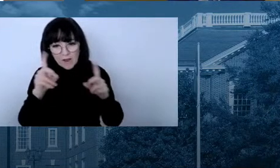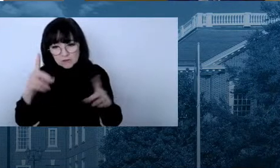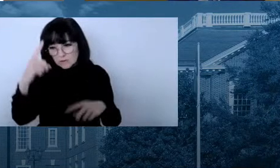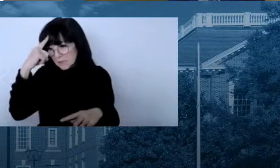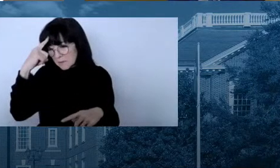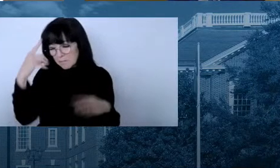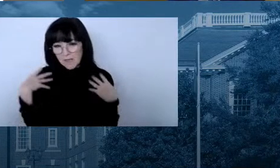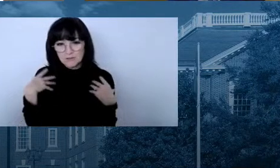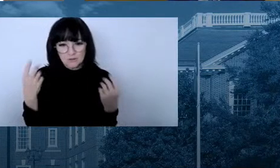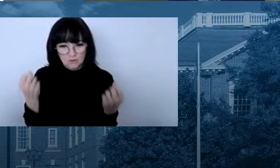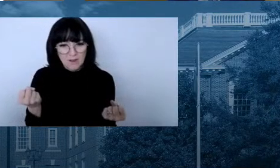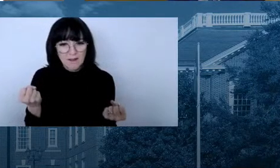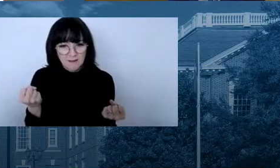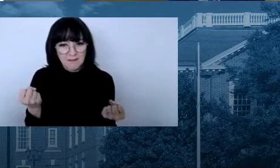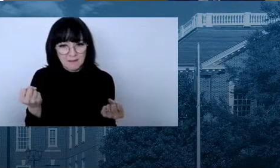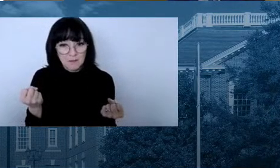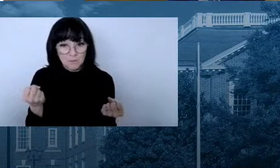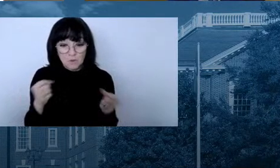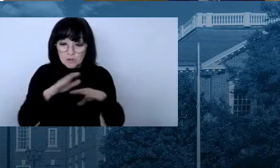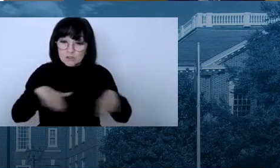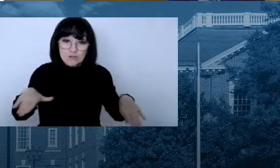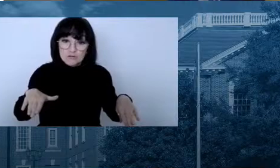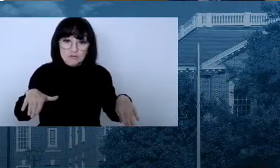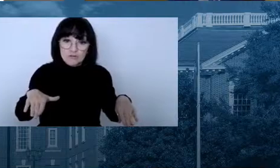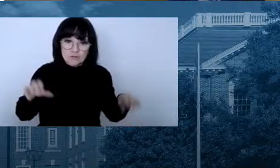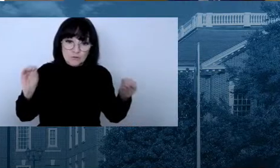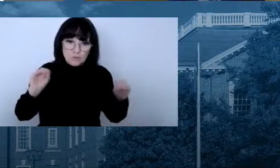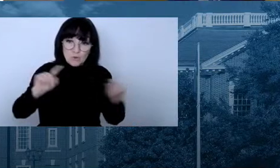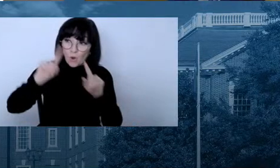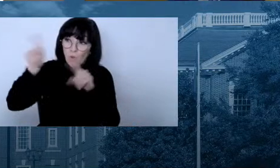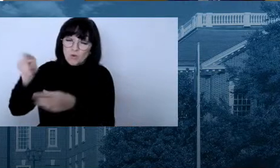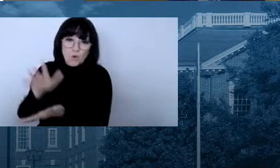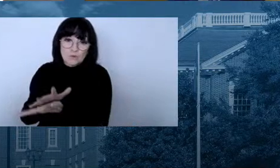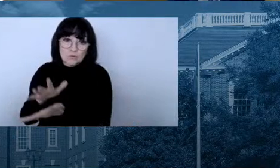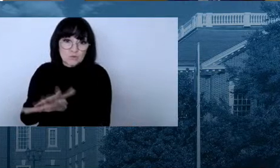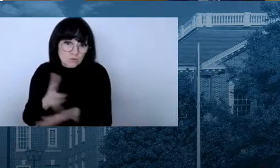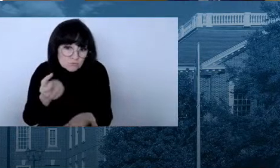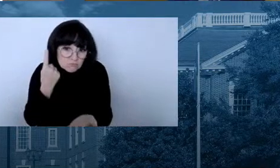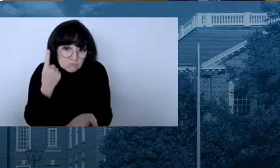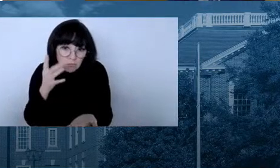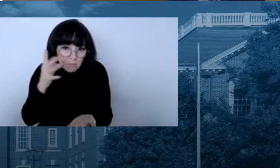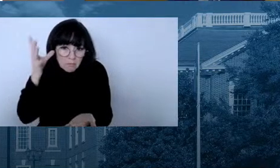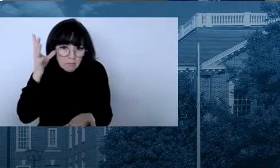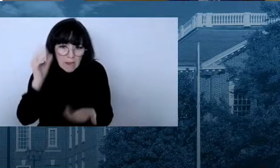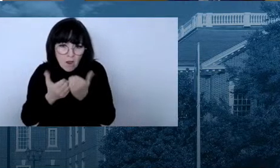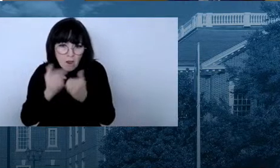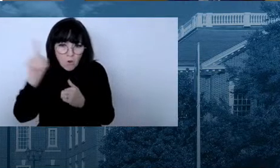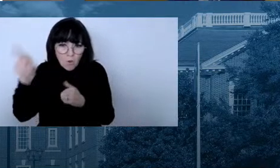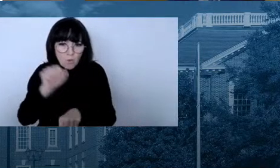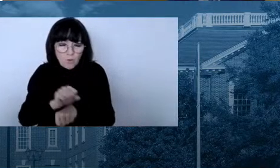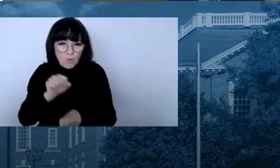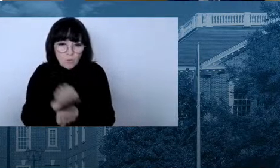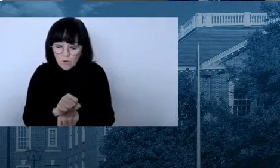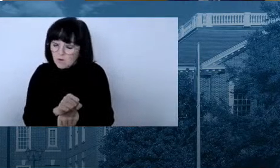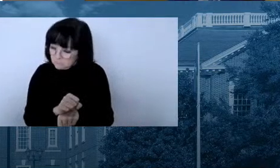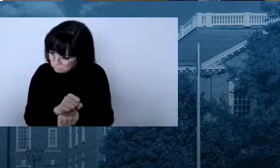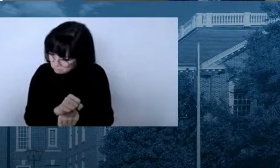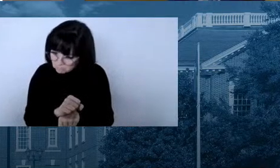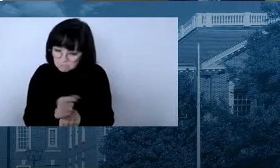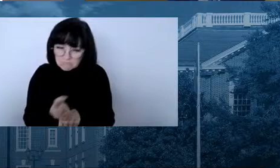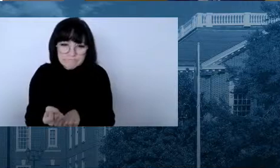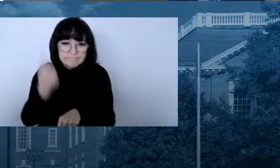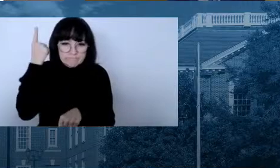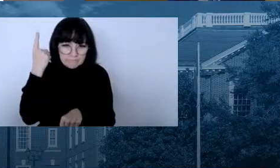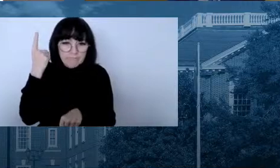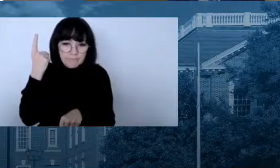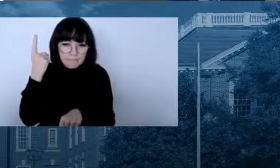benefits, but when children aren't in school, parents can't go to work. And we heard that loudly and clearly at the